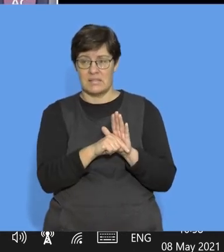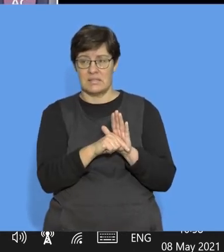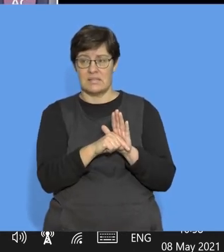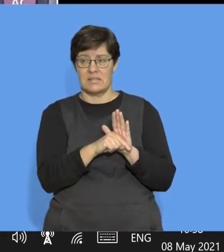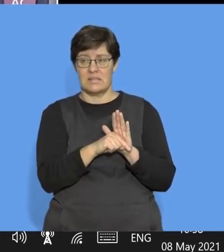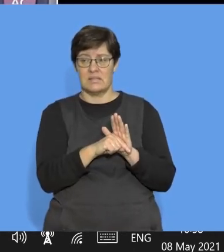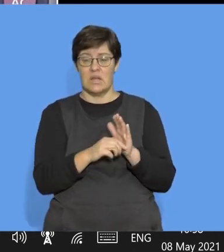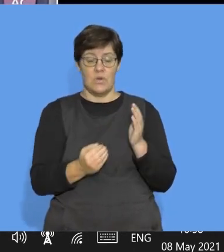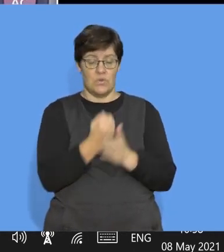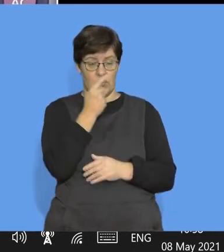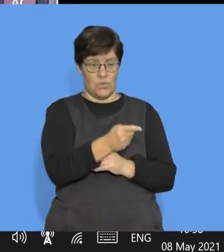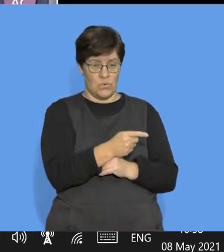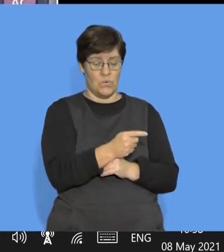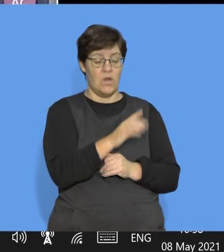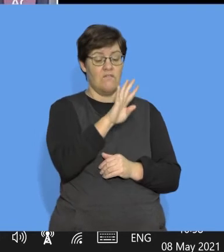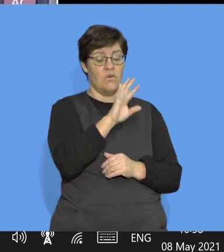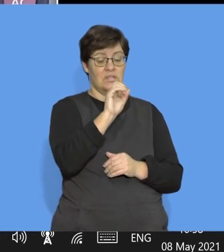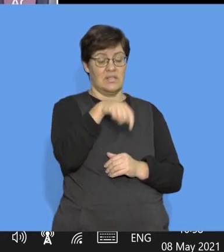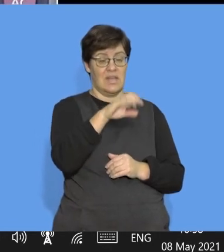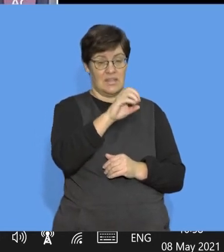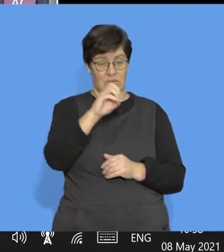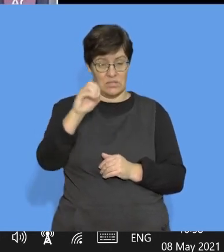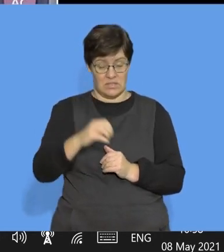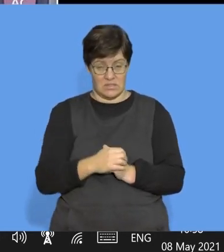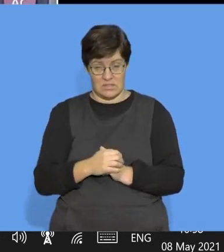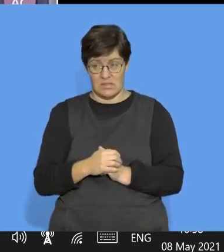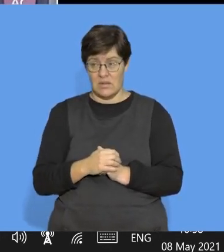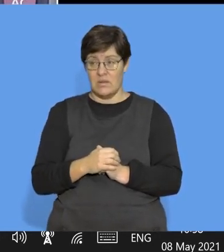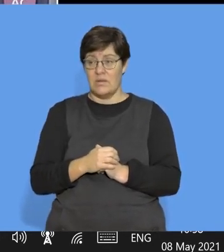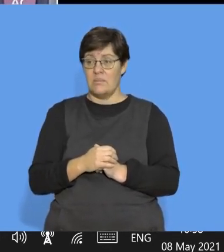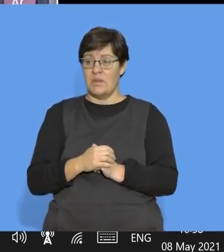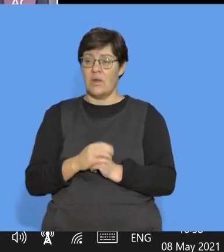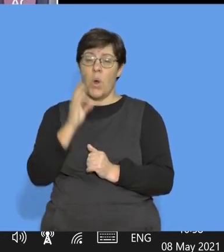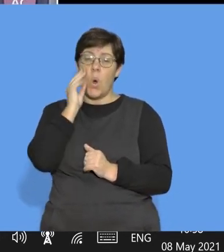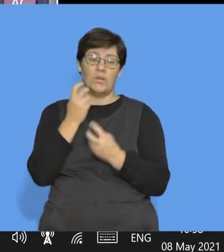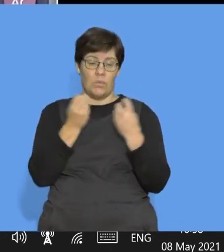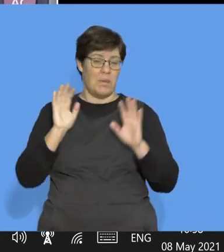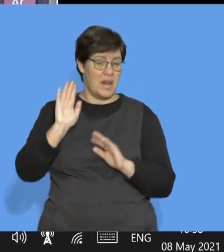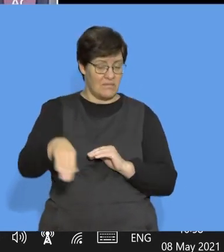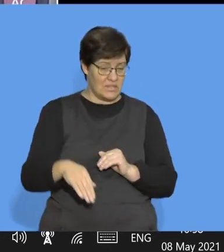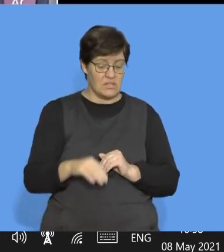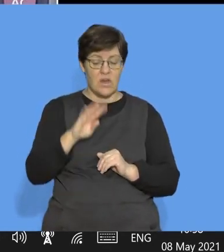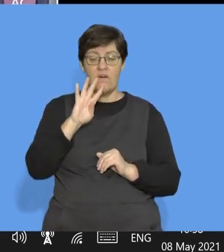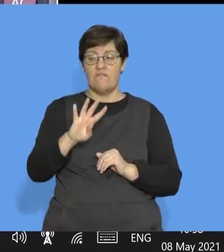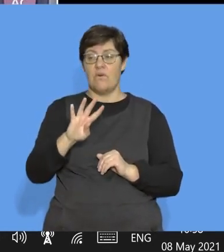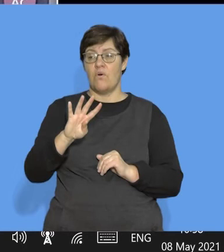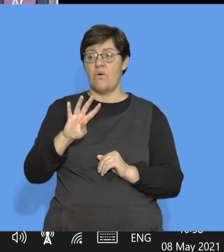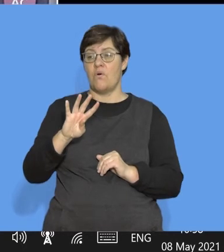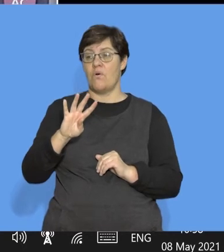minus the new one of 40,000. That leaves us now with only the old equipment,